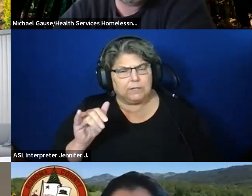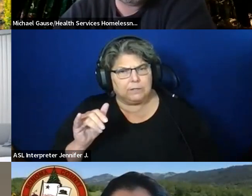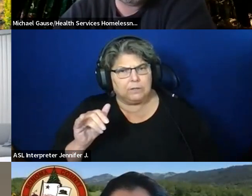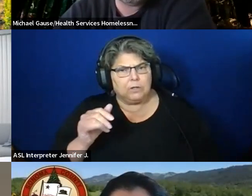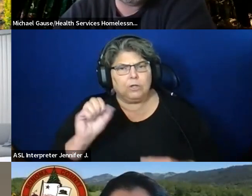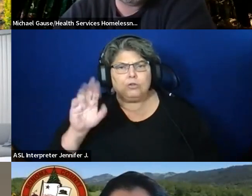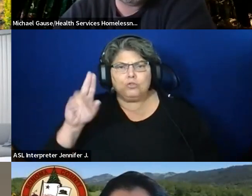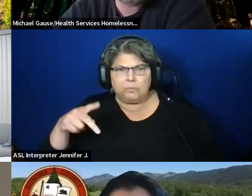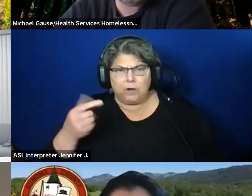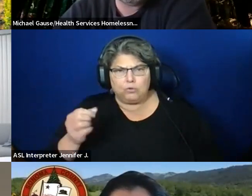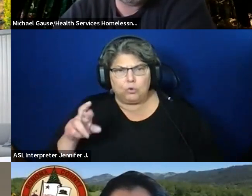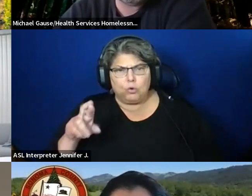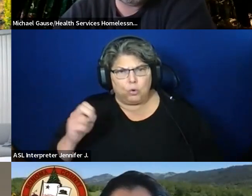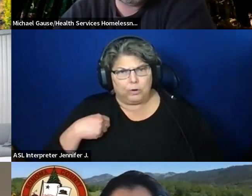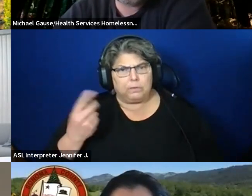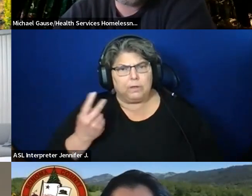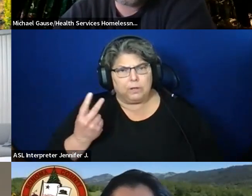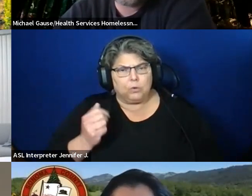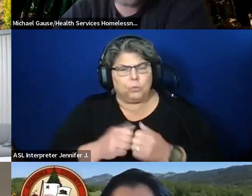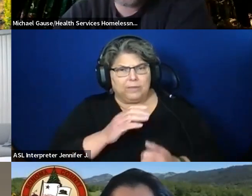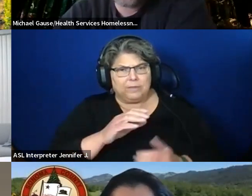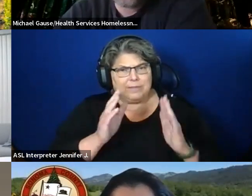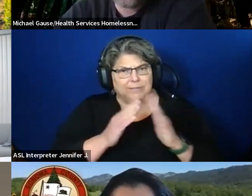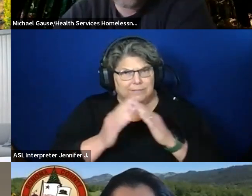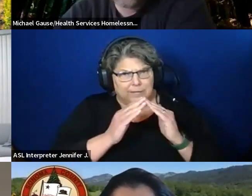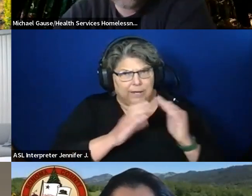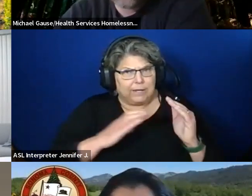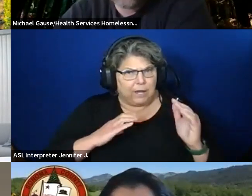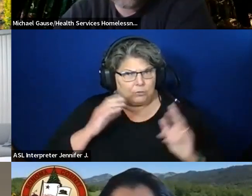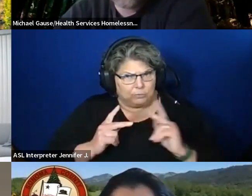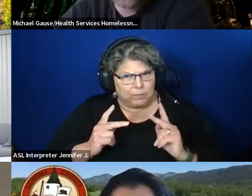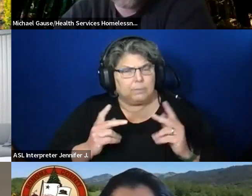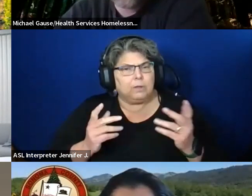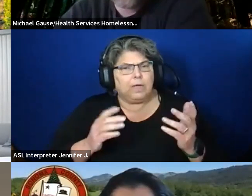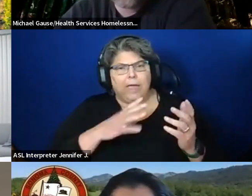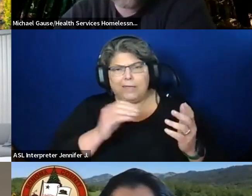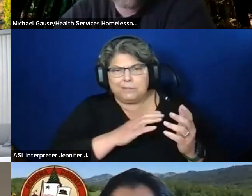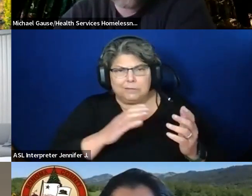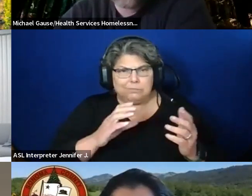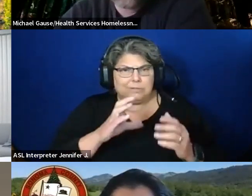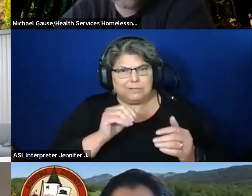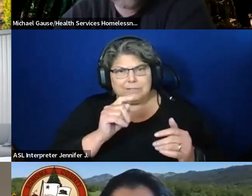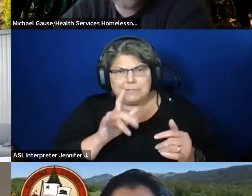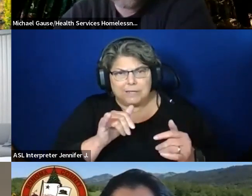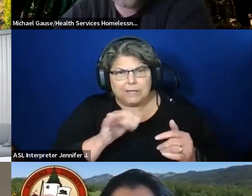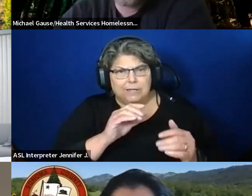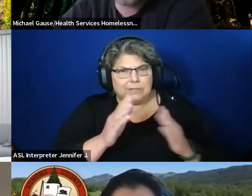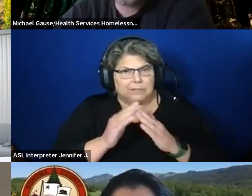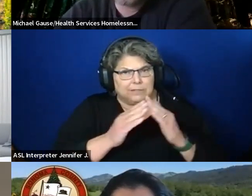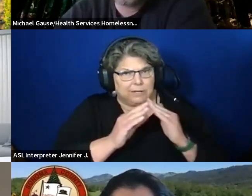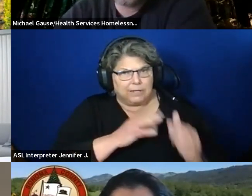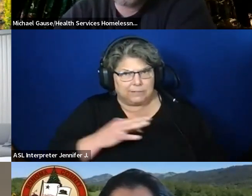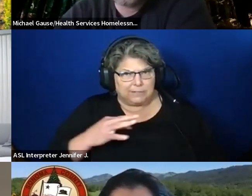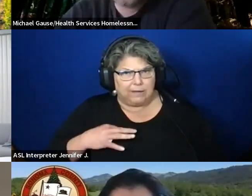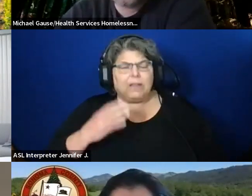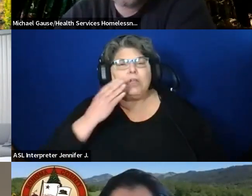Supervisor Gore and myself, with city council people, and our staff with city staff. And I know that the sheriff